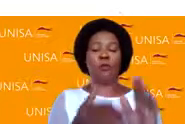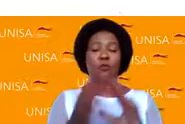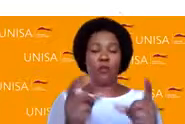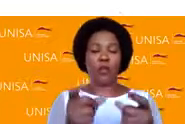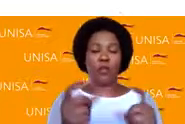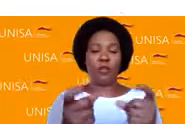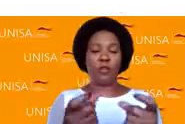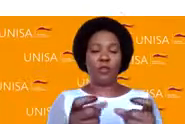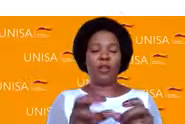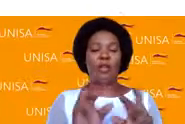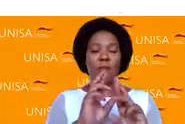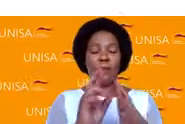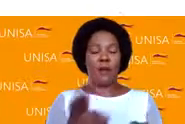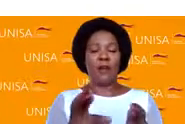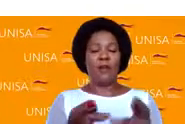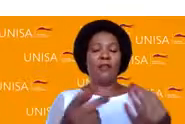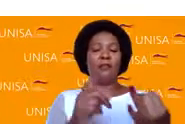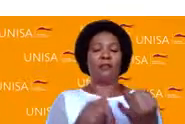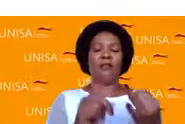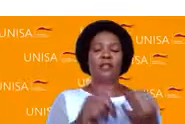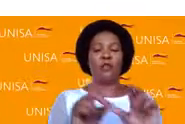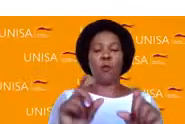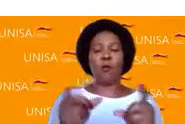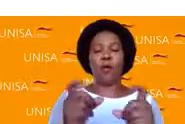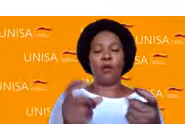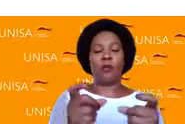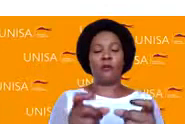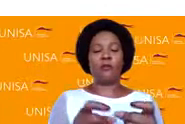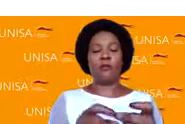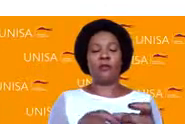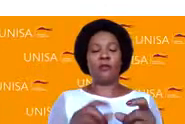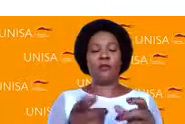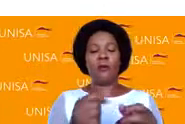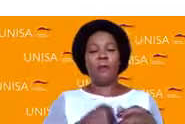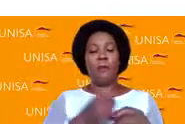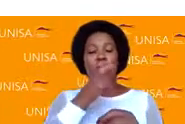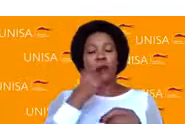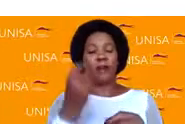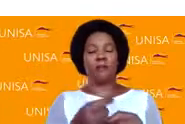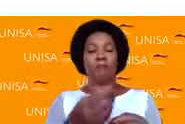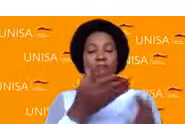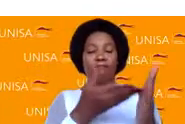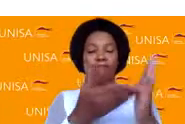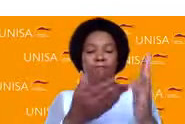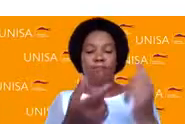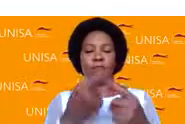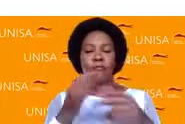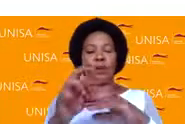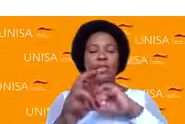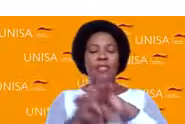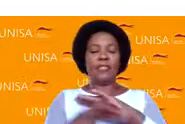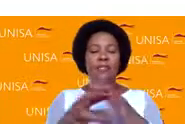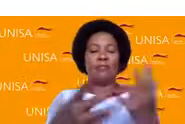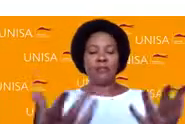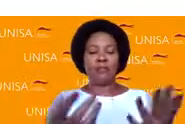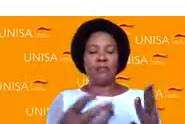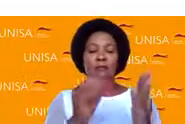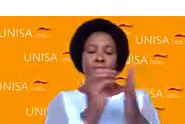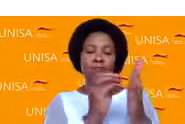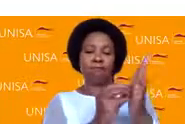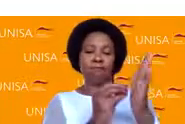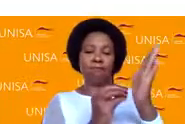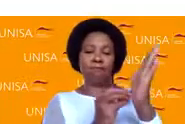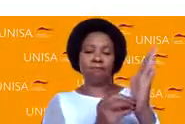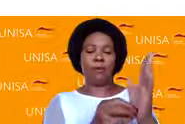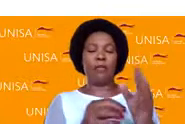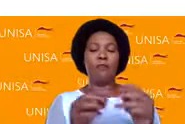you go reply. If it's just a quick text reply, hi, my name is this, I'm from this region, you can just type it in here. But if it's a little bit more formal